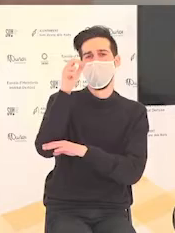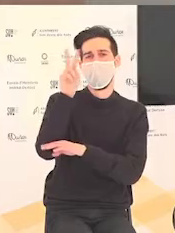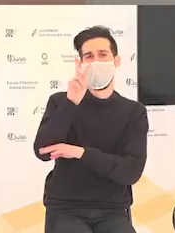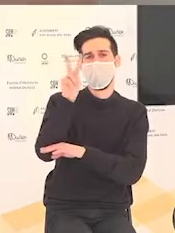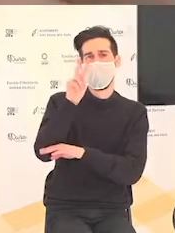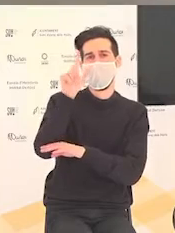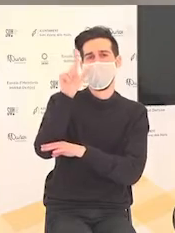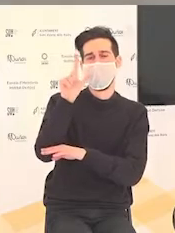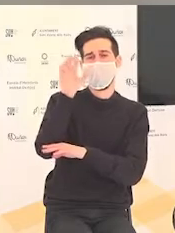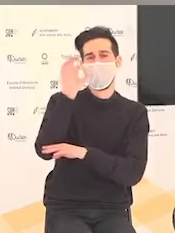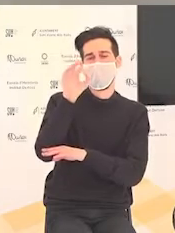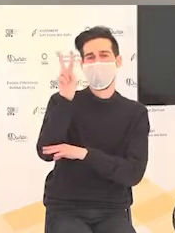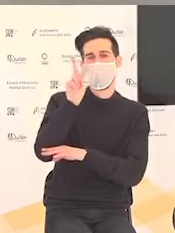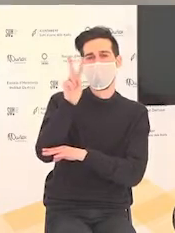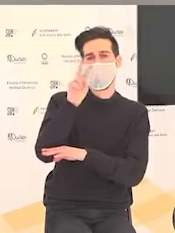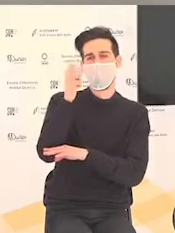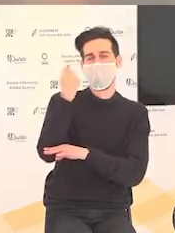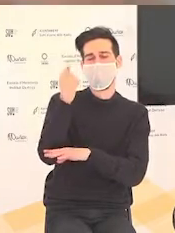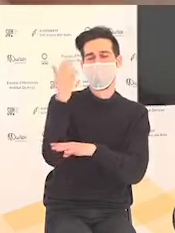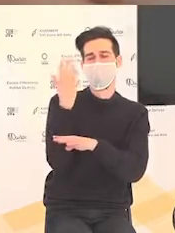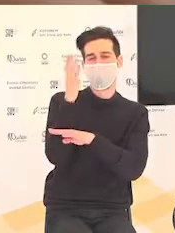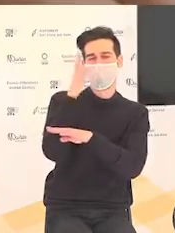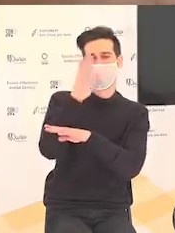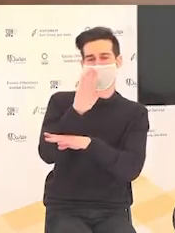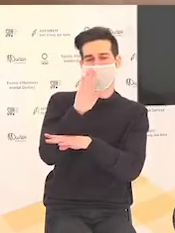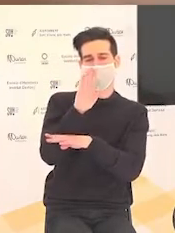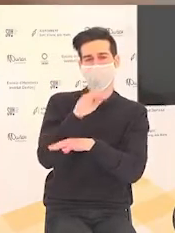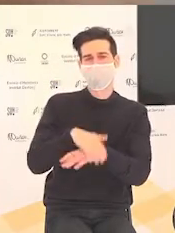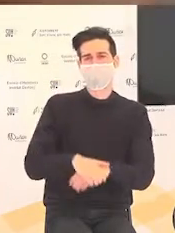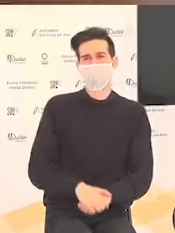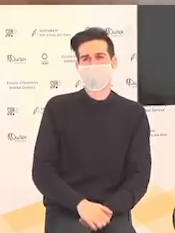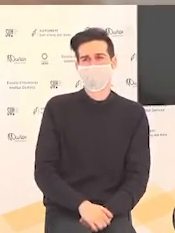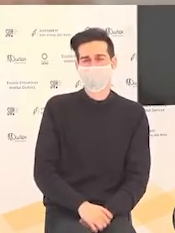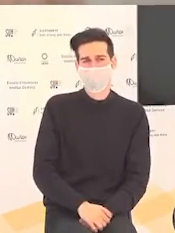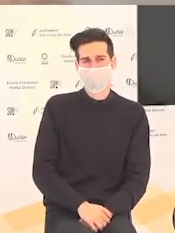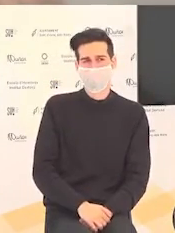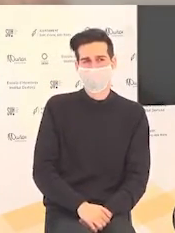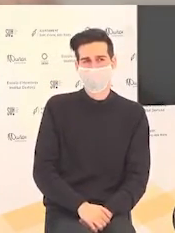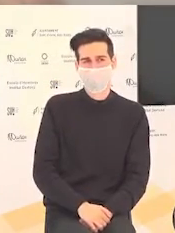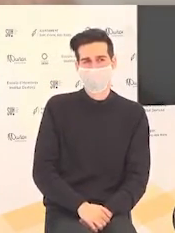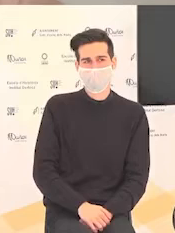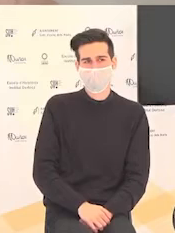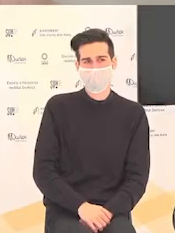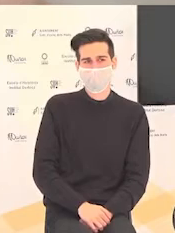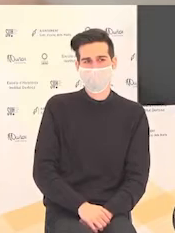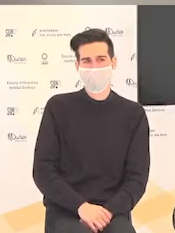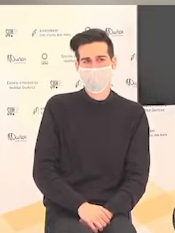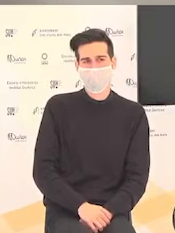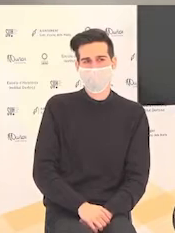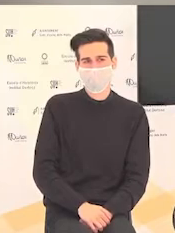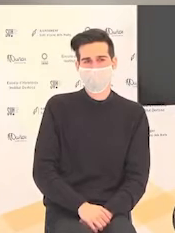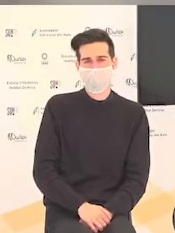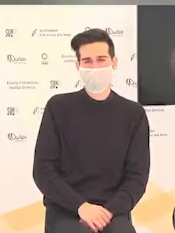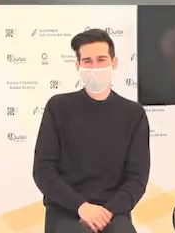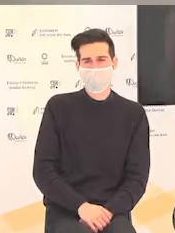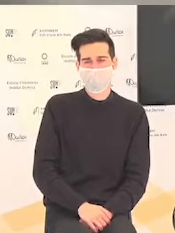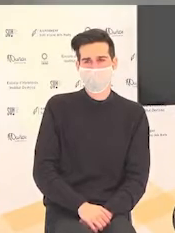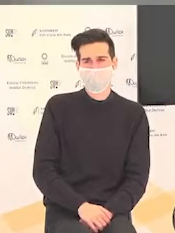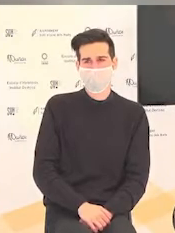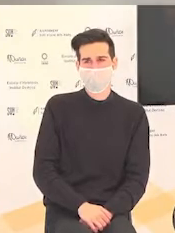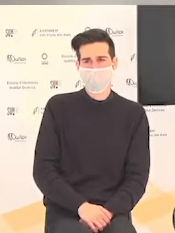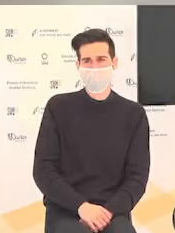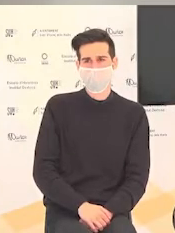buena imagen de cerca. Like I explained before, is that I prefer not to have too much color of the coconut on the bottom, just to give the nice